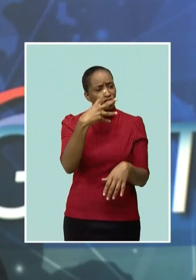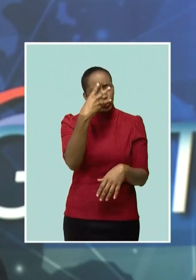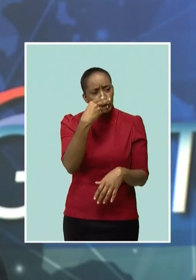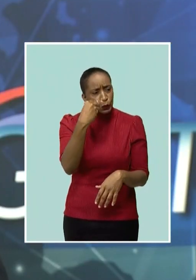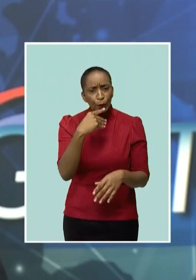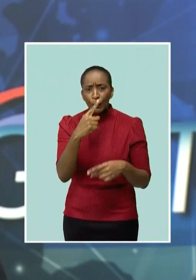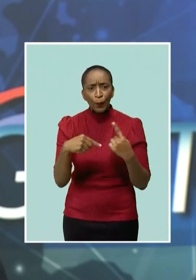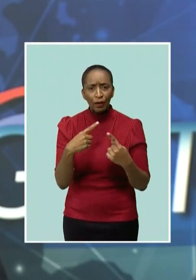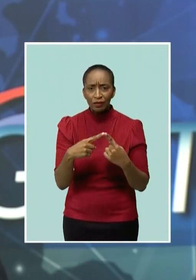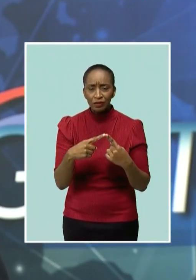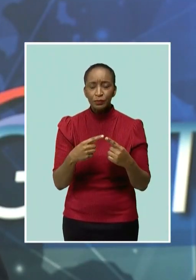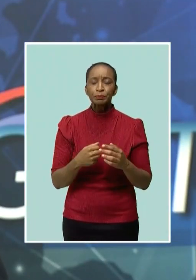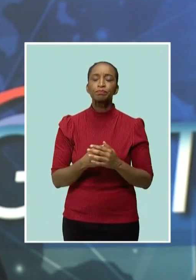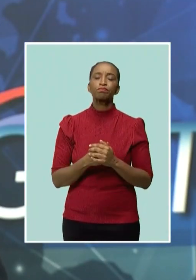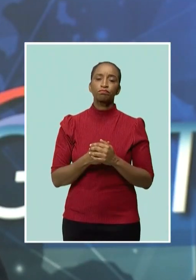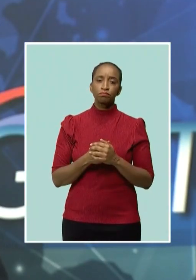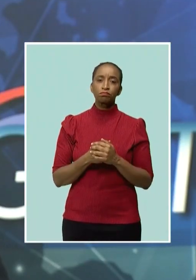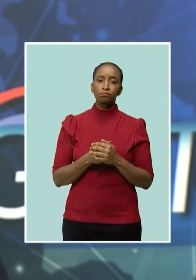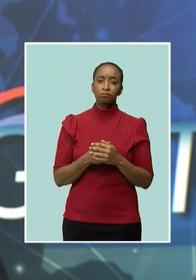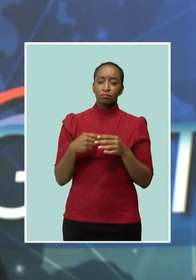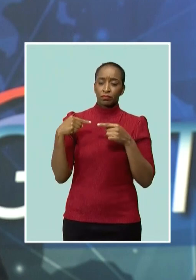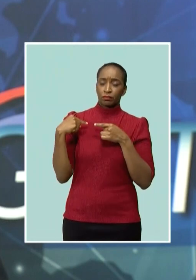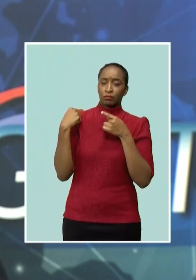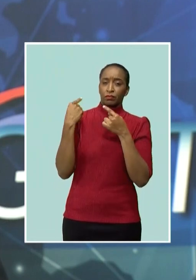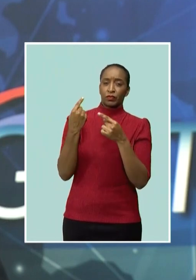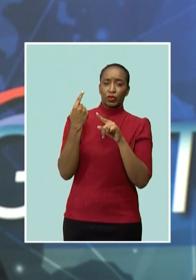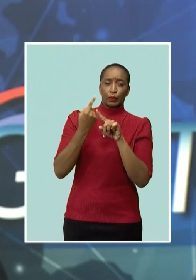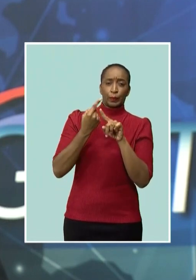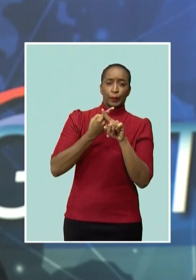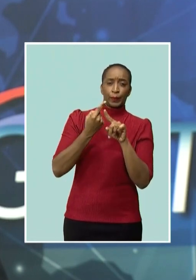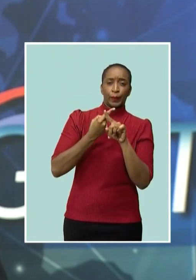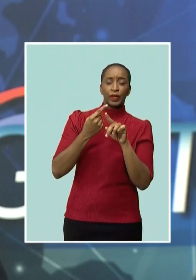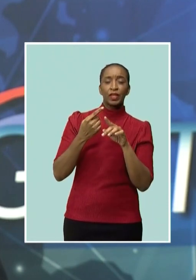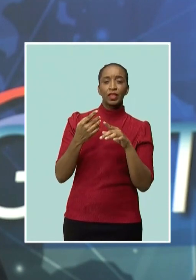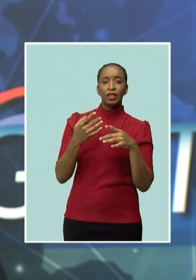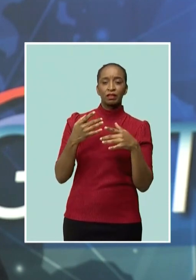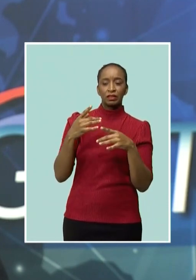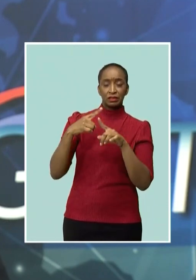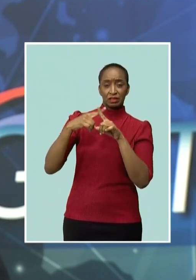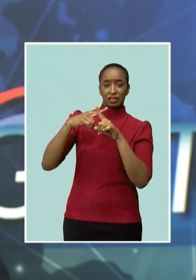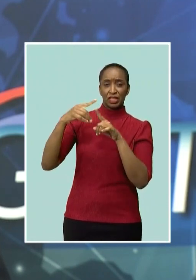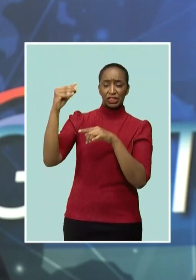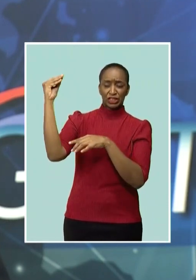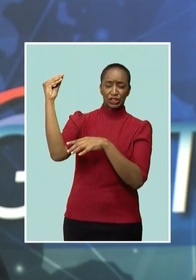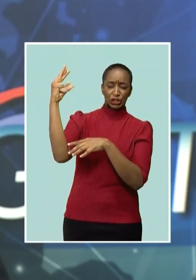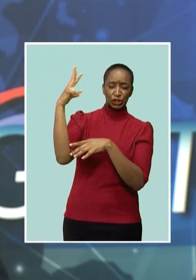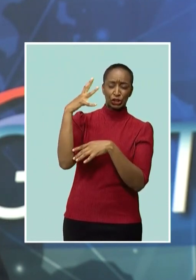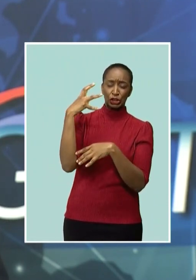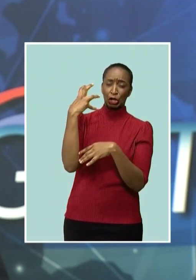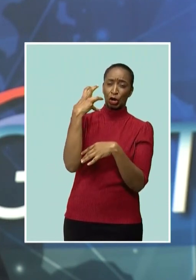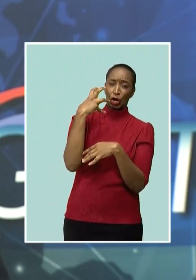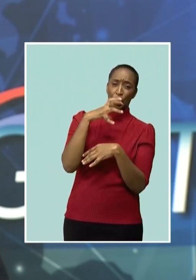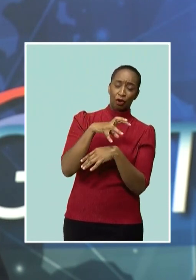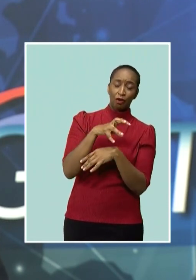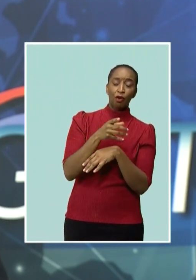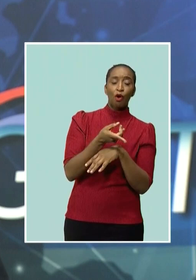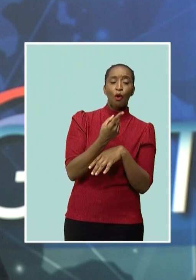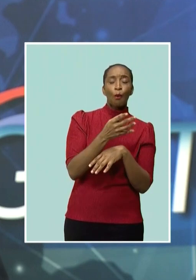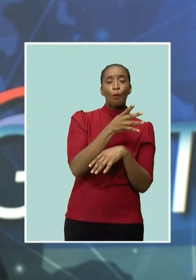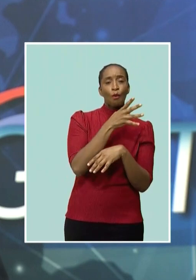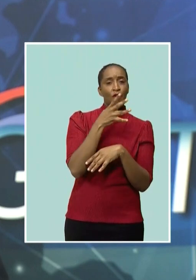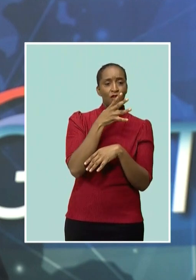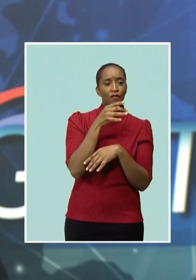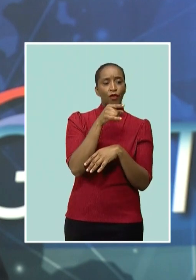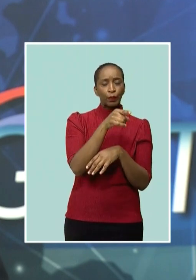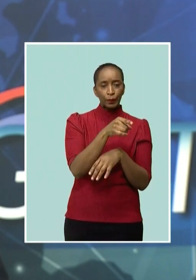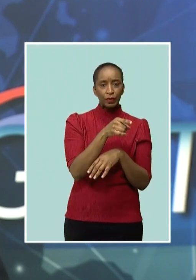weather conditions have resulted in at least one dairy farmer registering a 15% fall off in milk production. It's Sunset Dairy